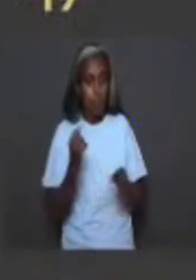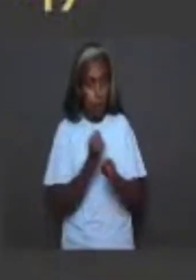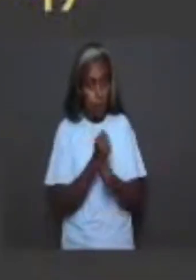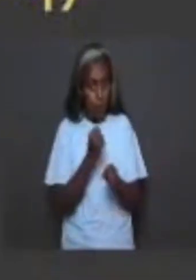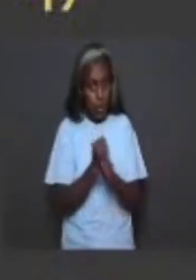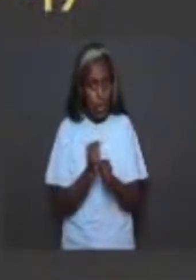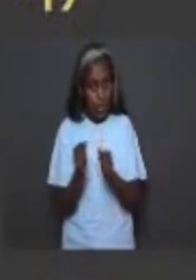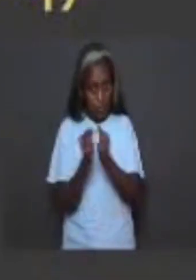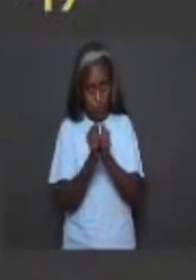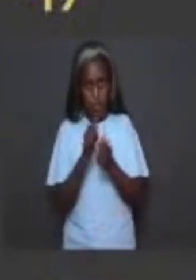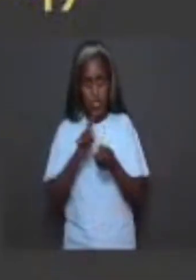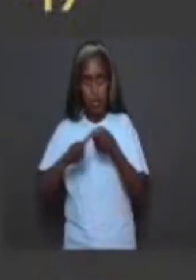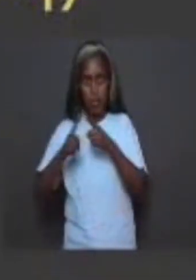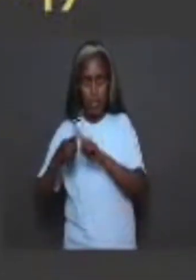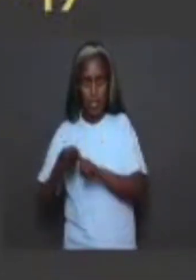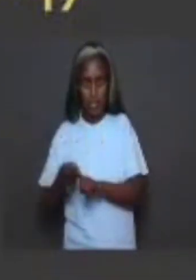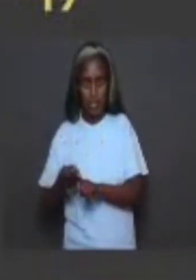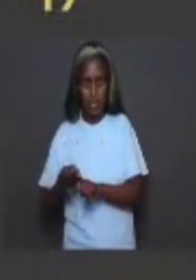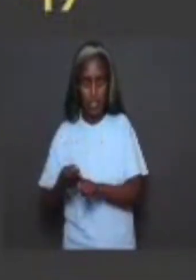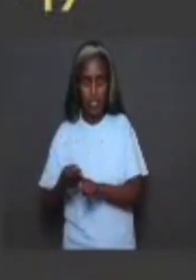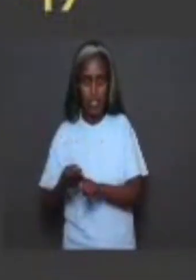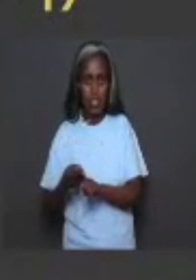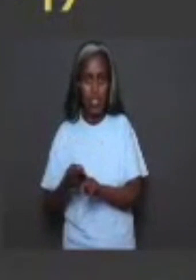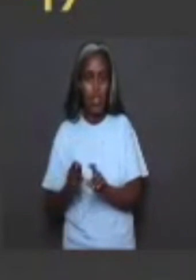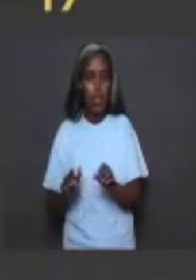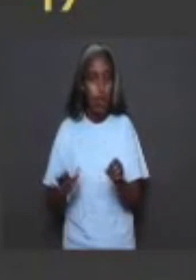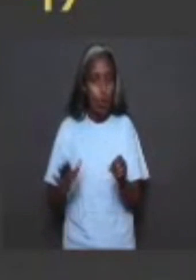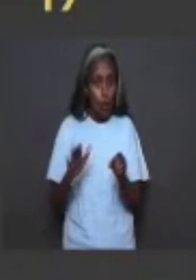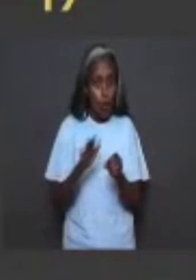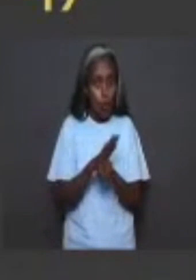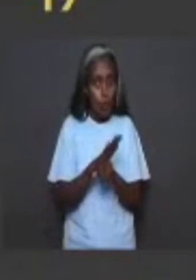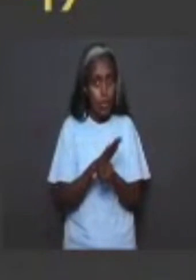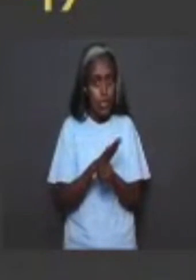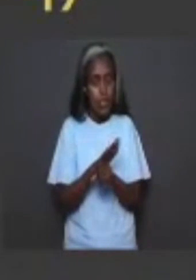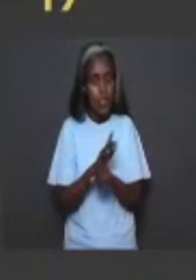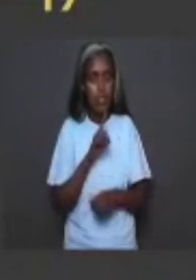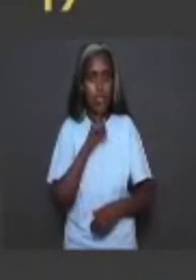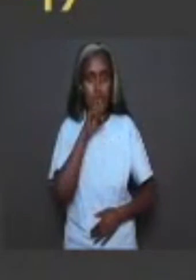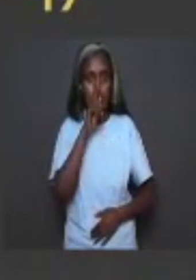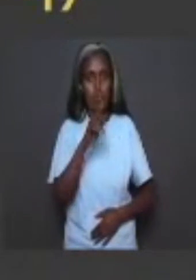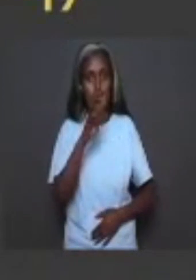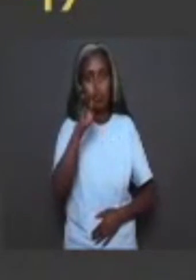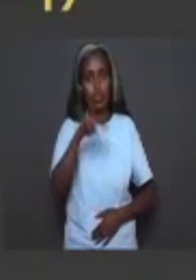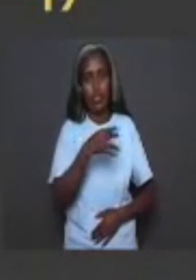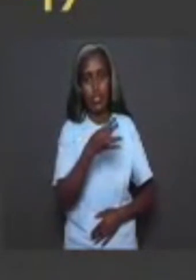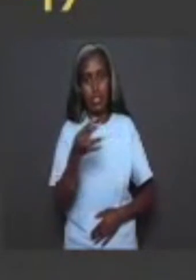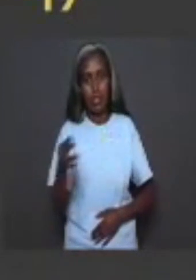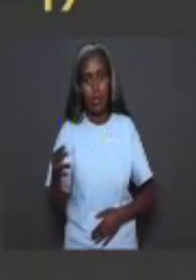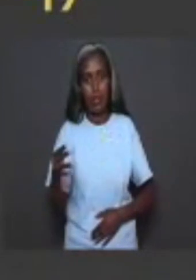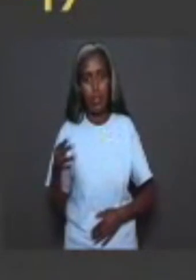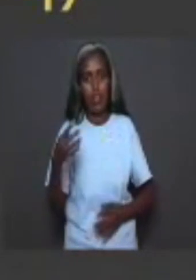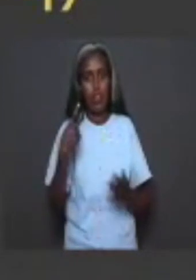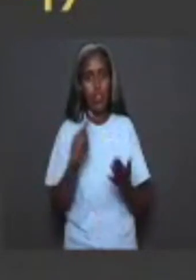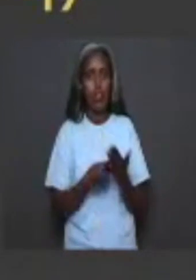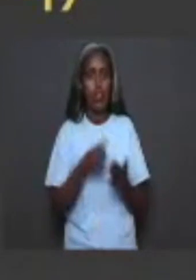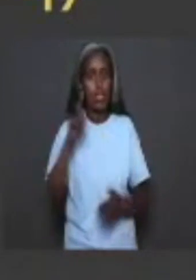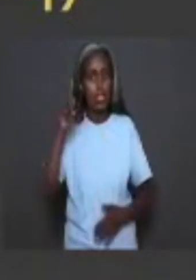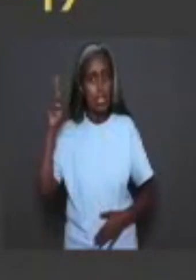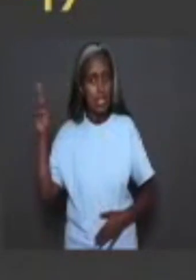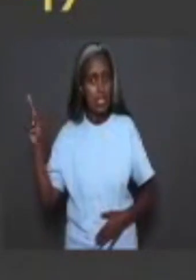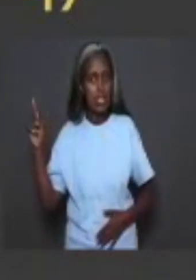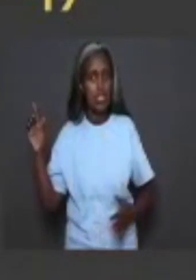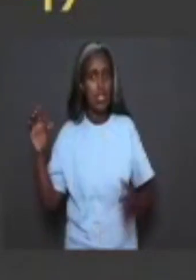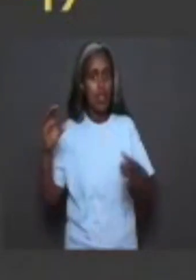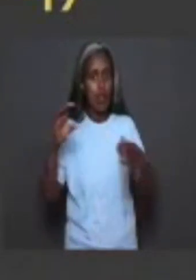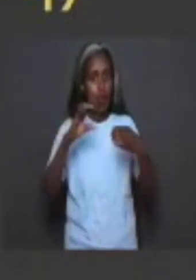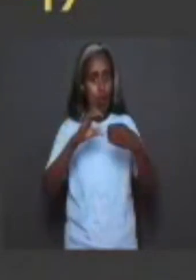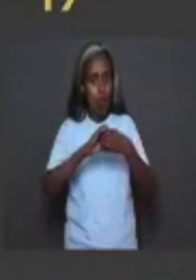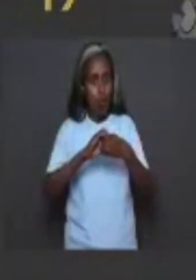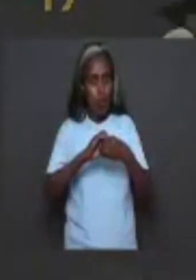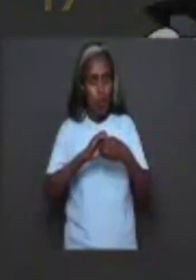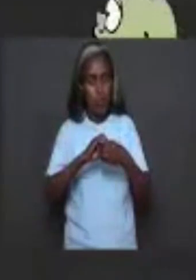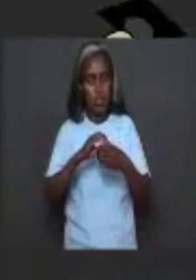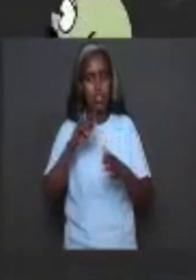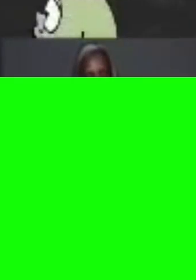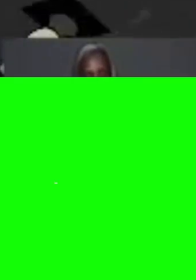a partner, complete a truth table for this compound